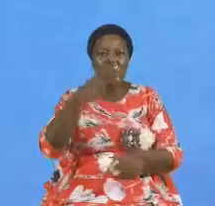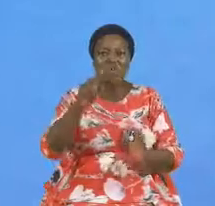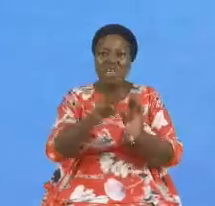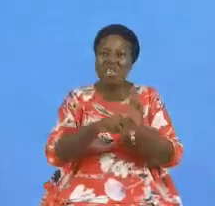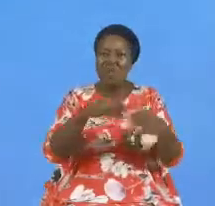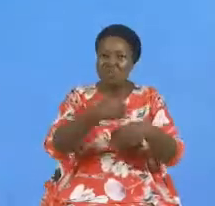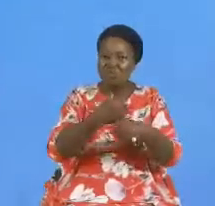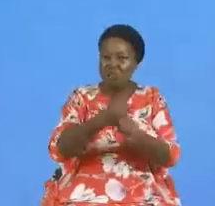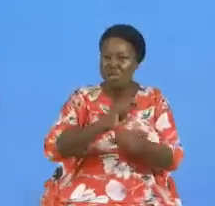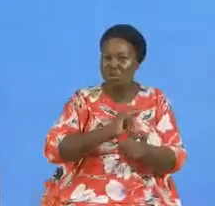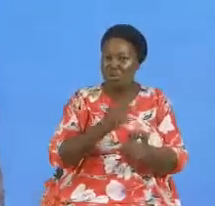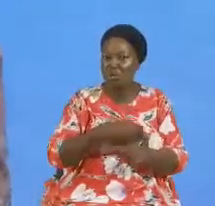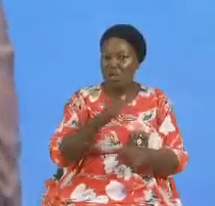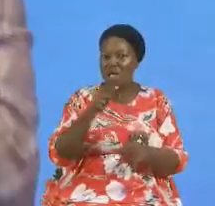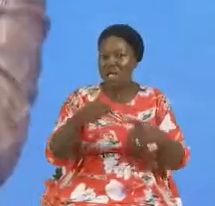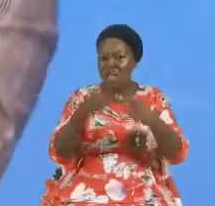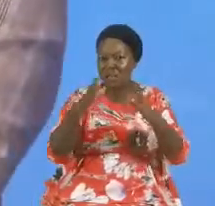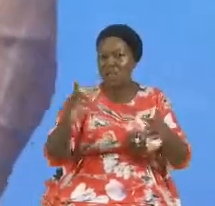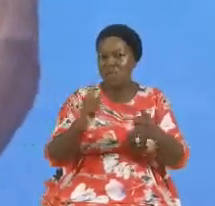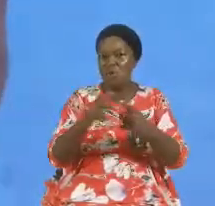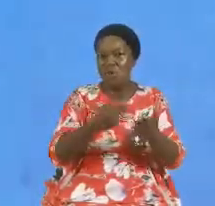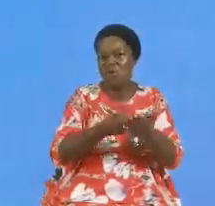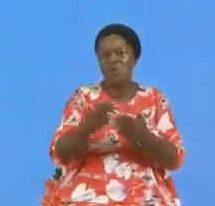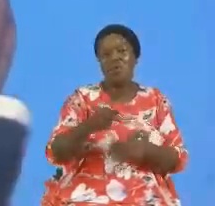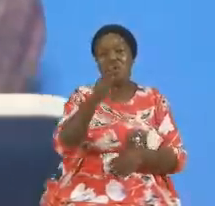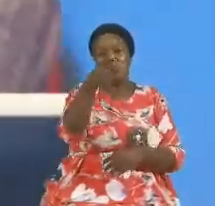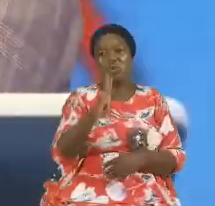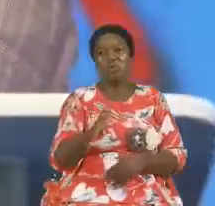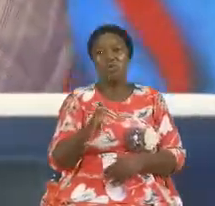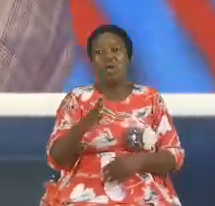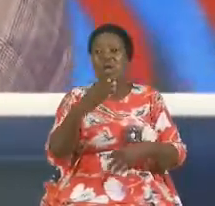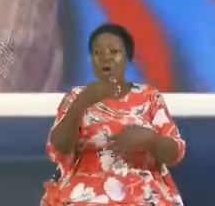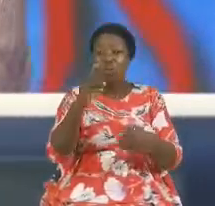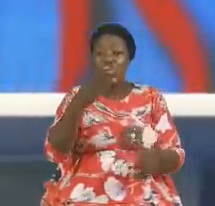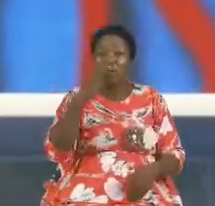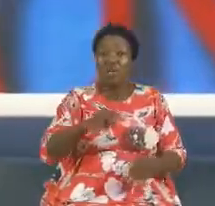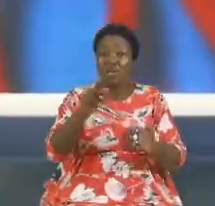by wicked works, wickedness makes us